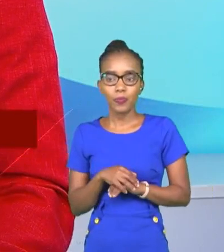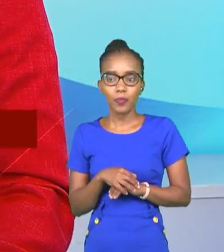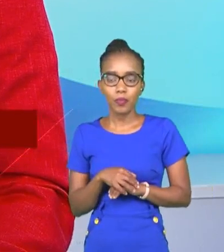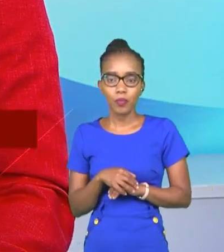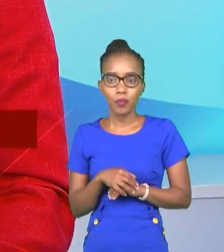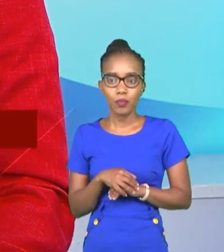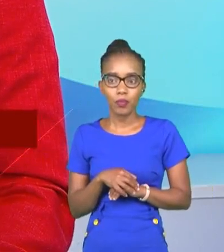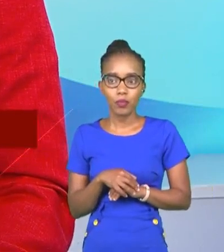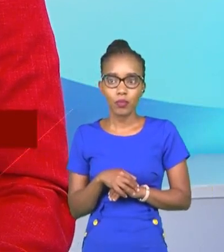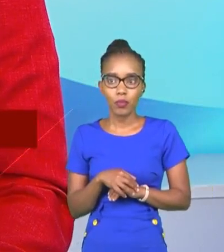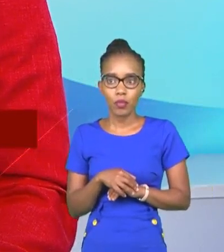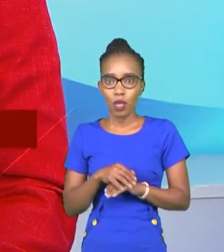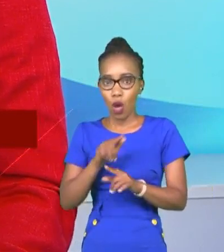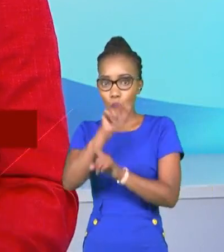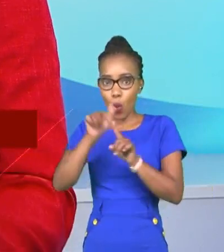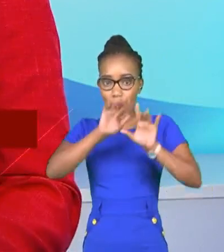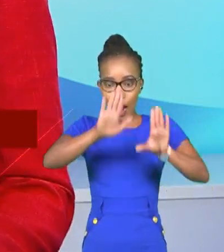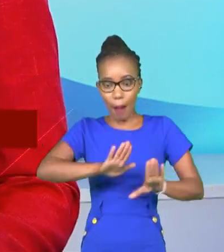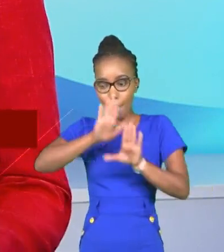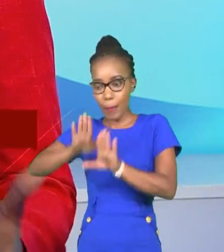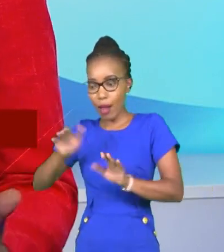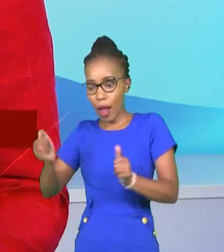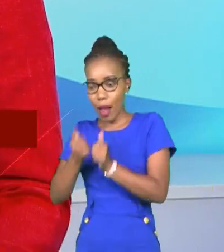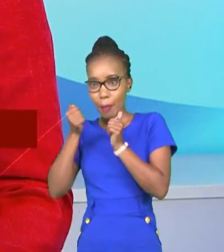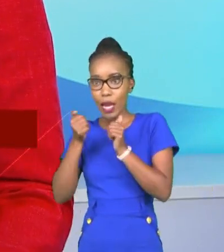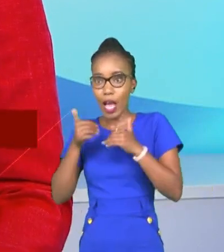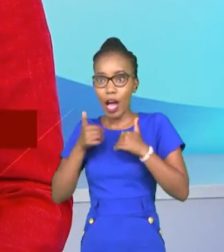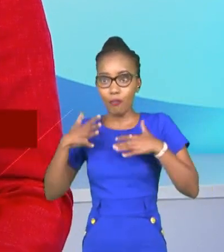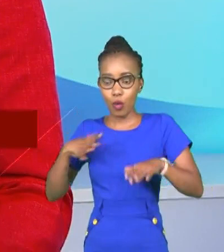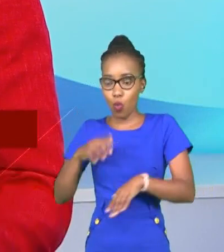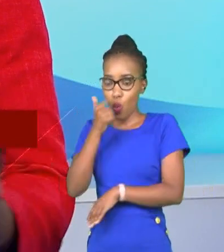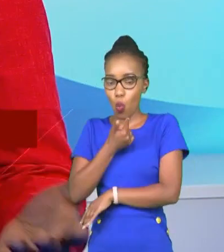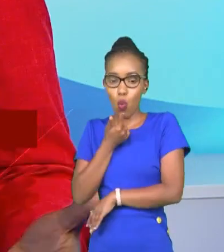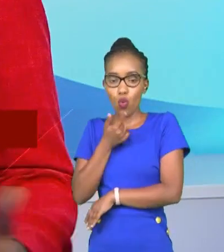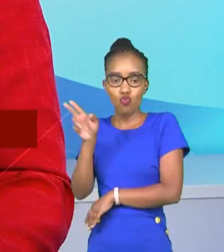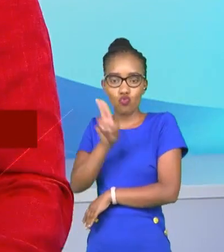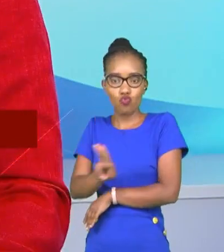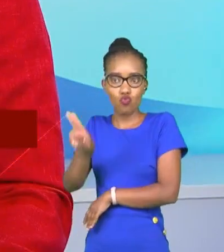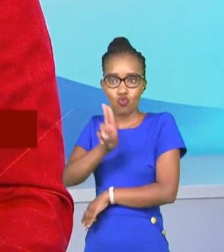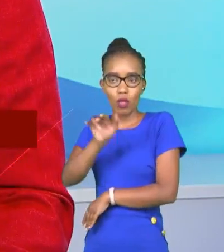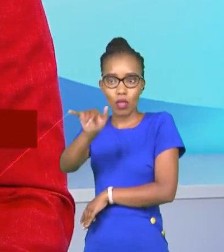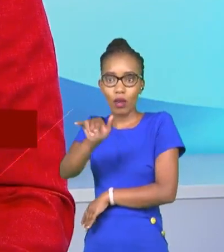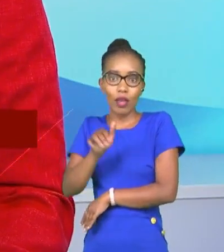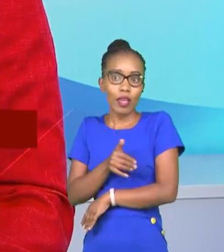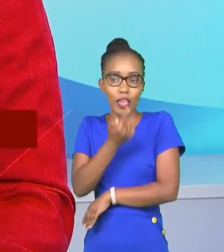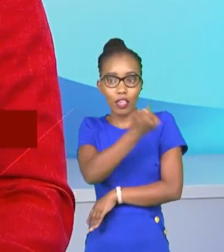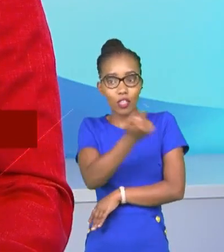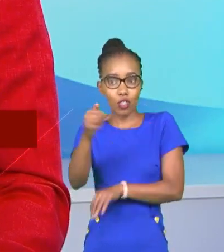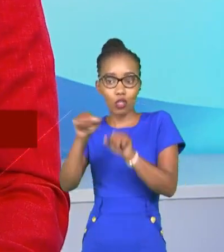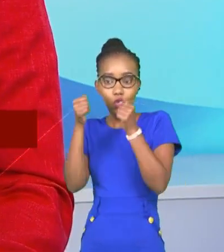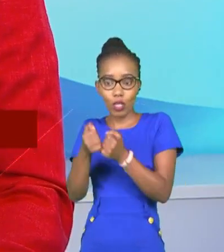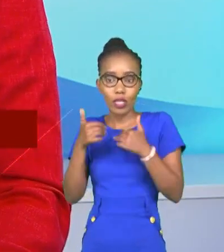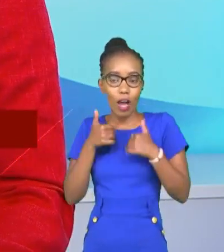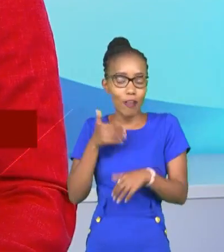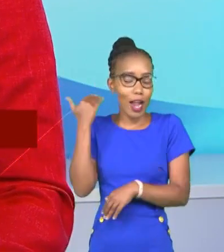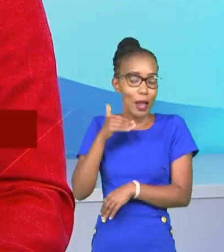This, when these rallies happen, there are people who have taken advantage of that. Of course, in every society, there are criminal elements. And